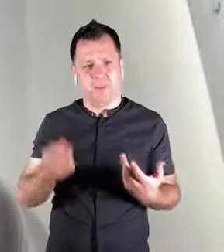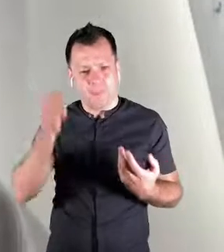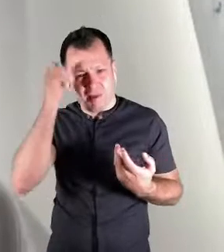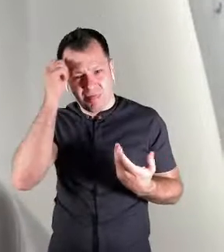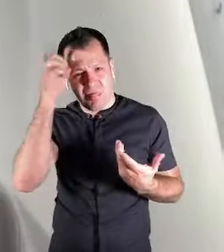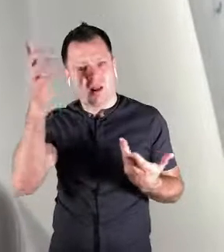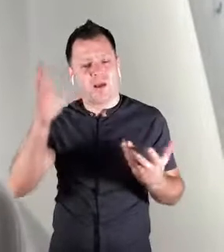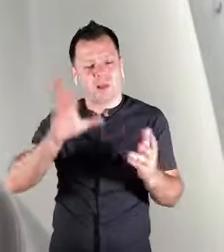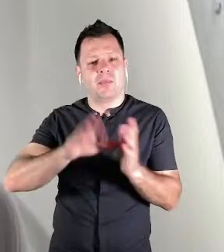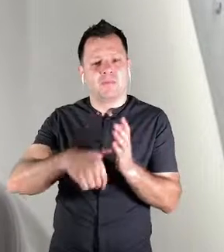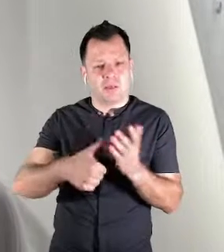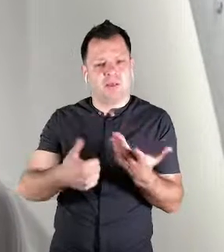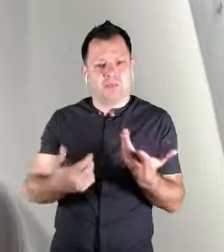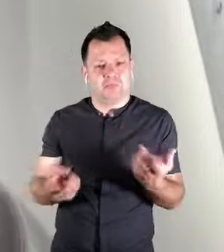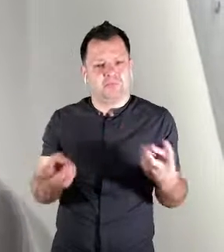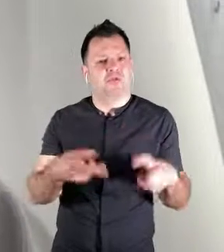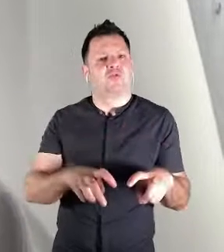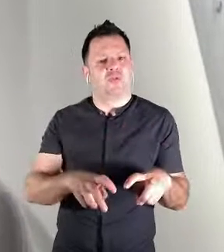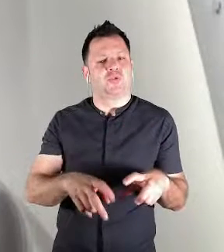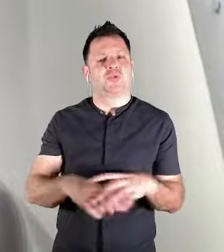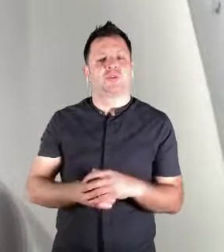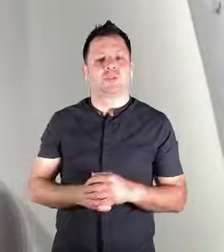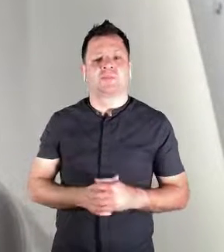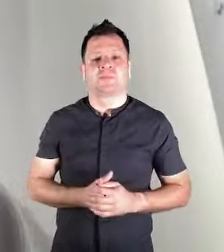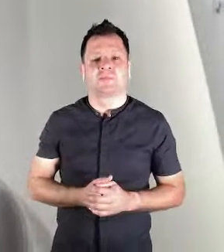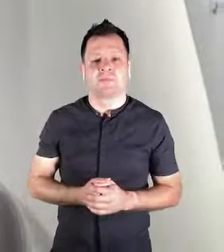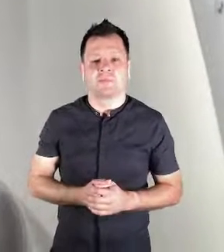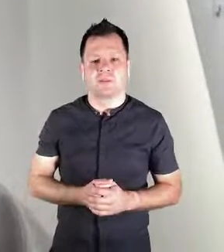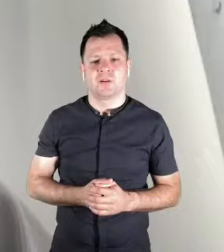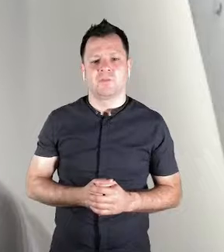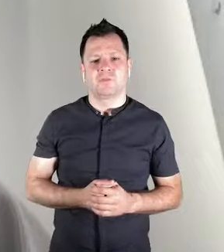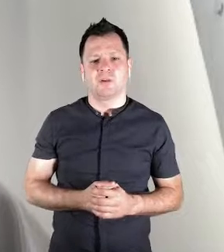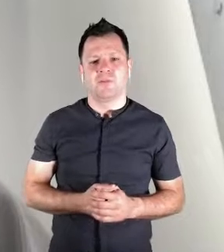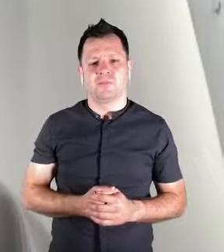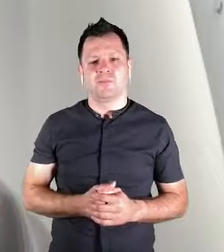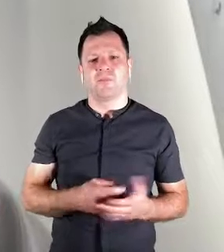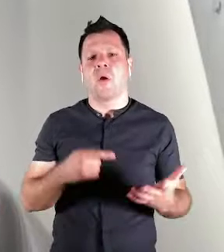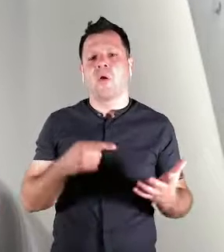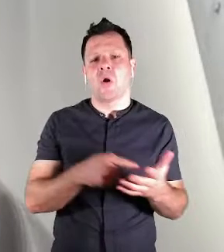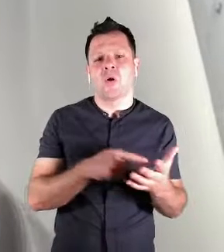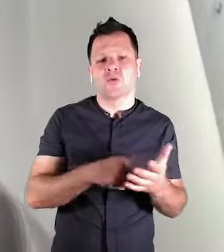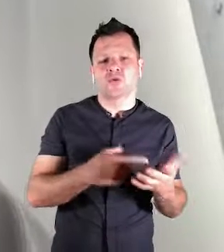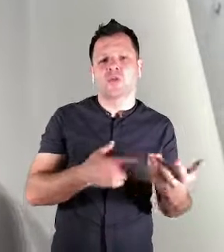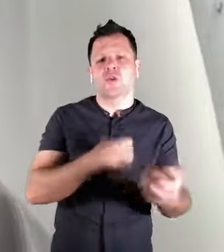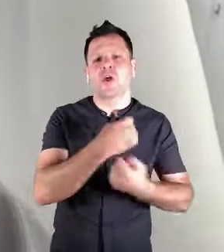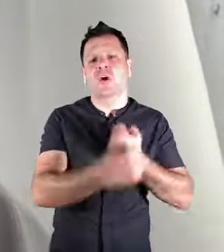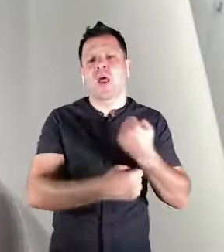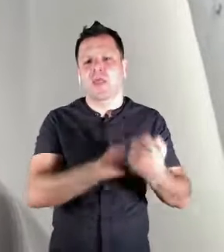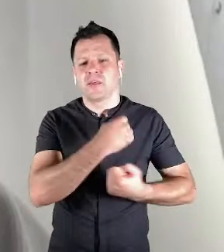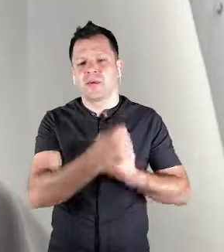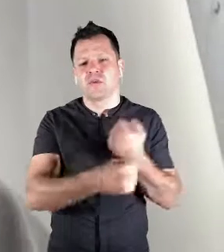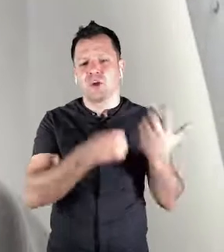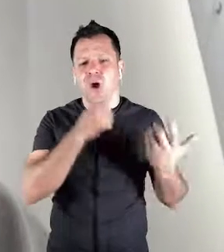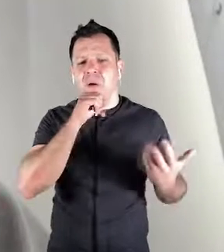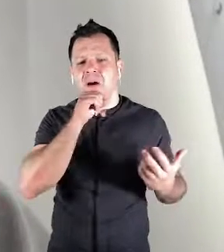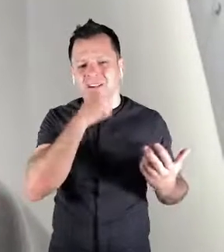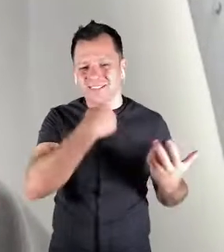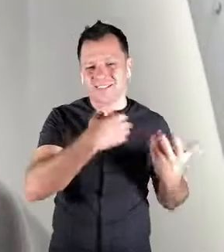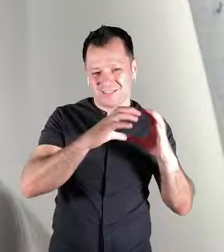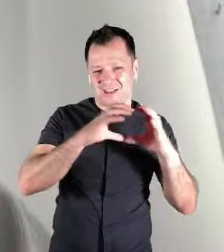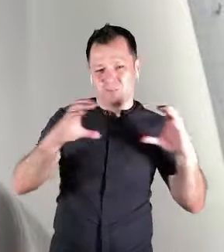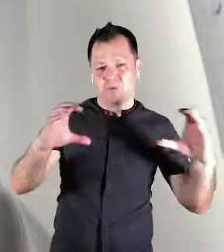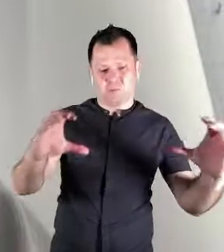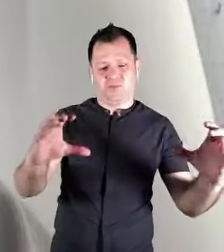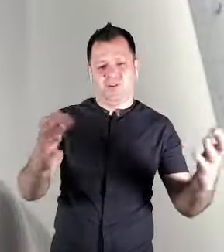compatible with old buildings? Is it possible to have a smart city with old